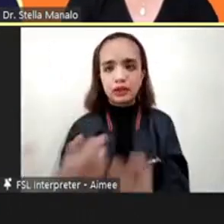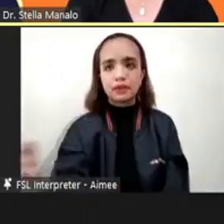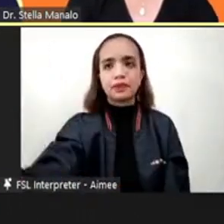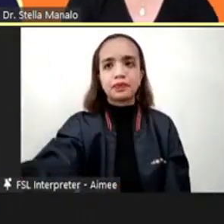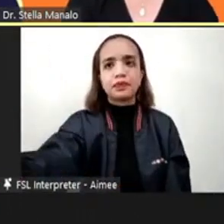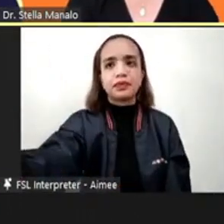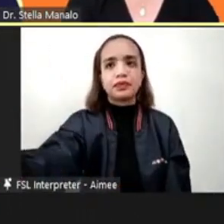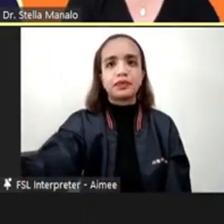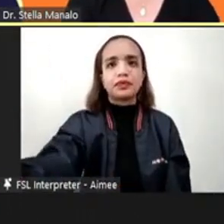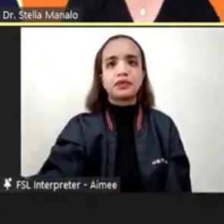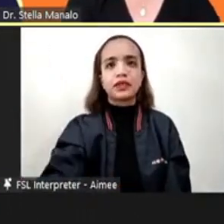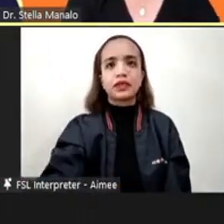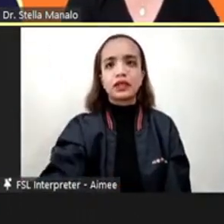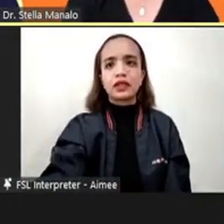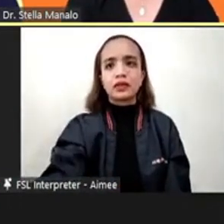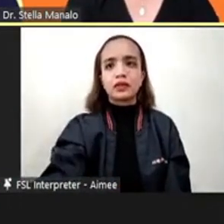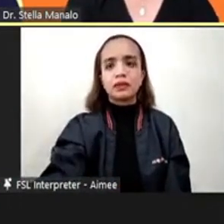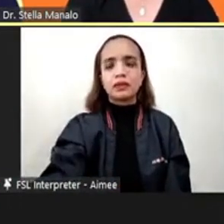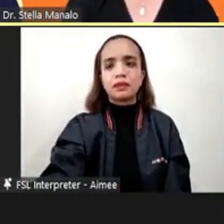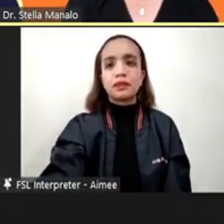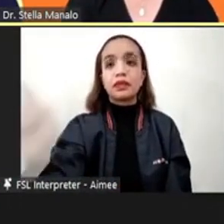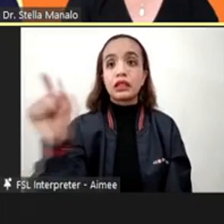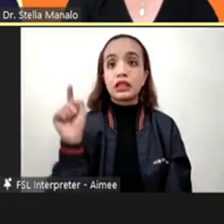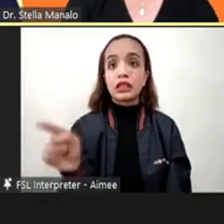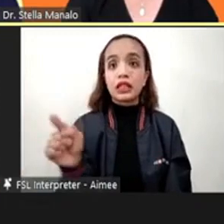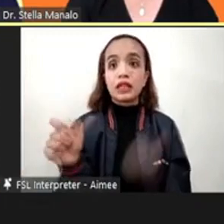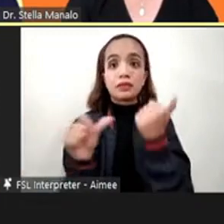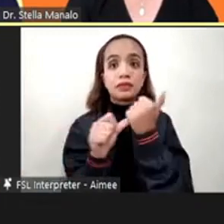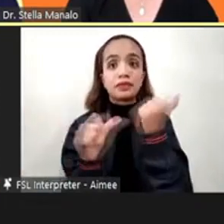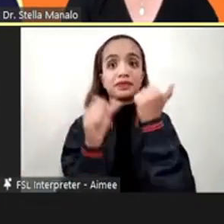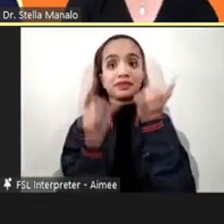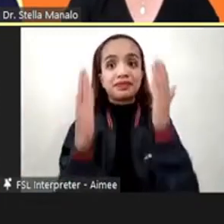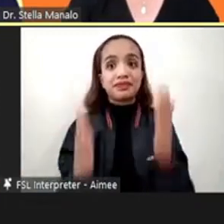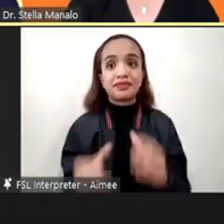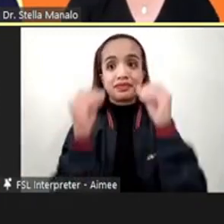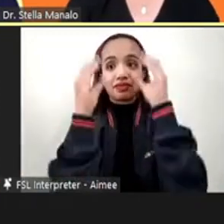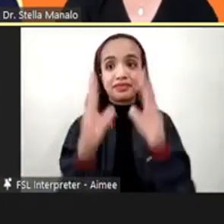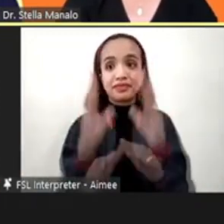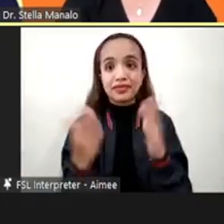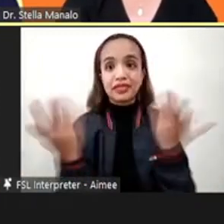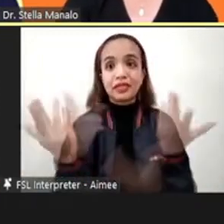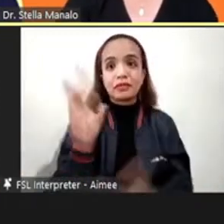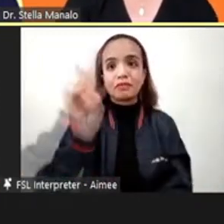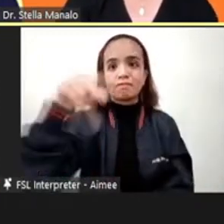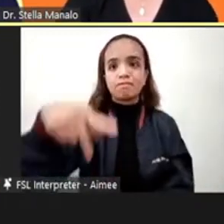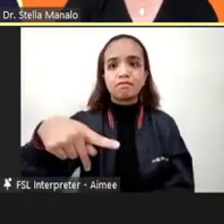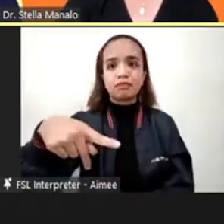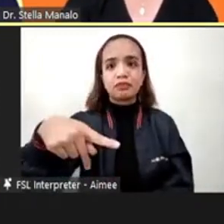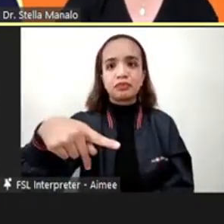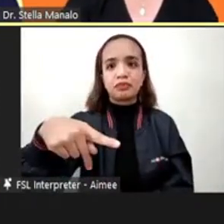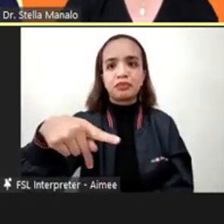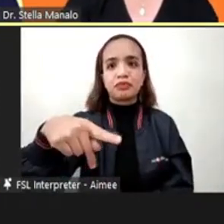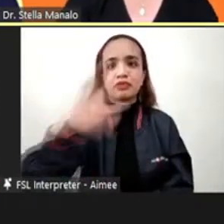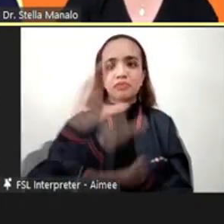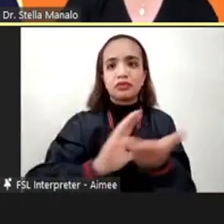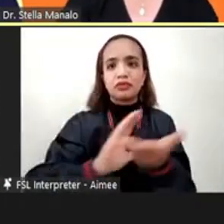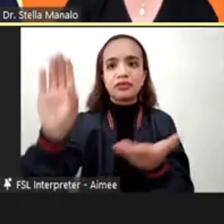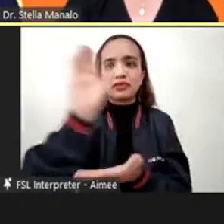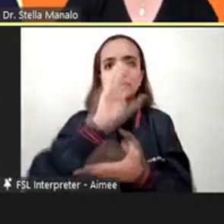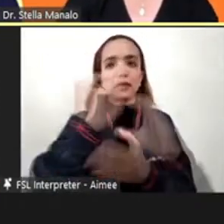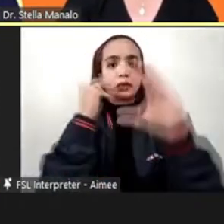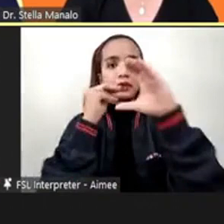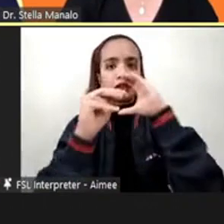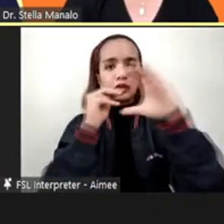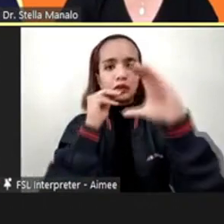conference series. So she is an assistant professor at the University of the Philippines College of Mass